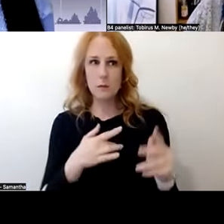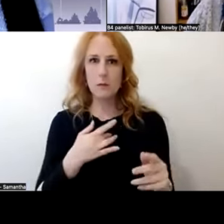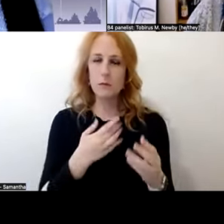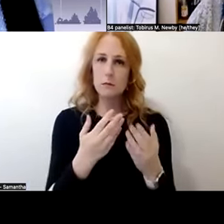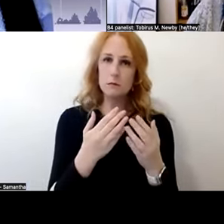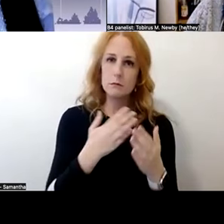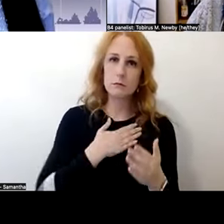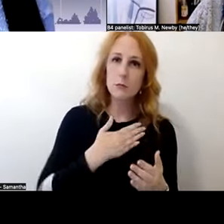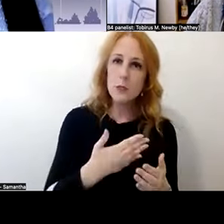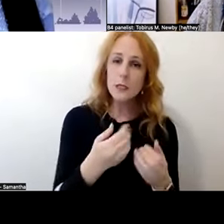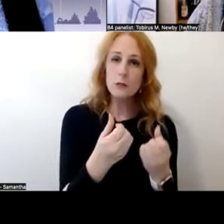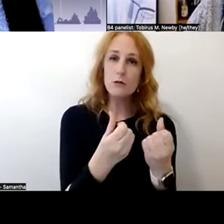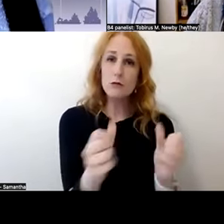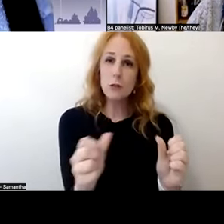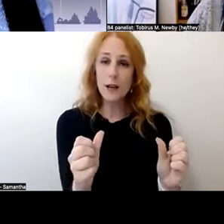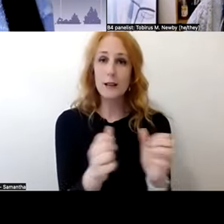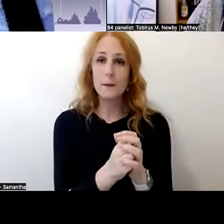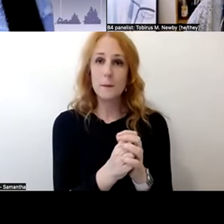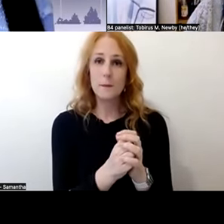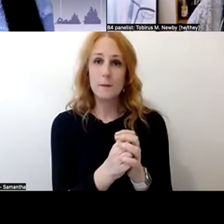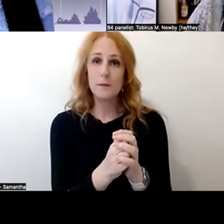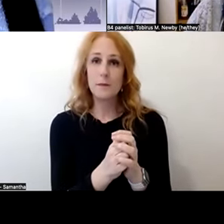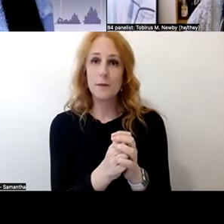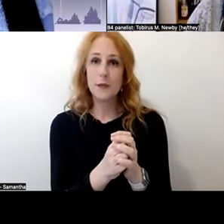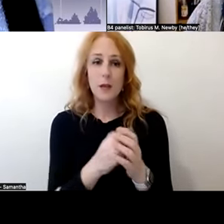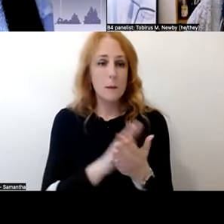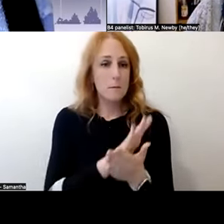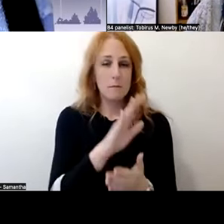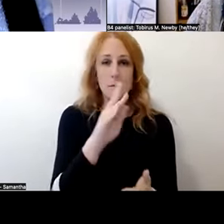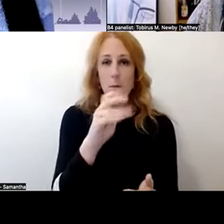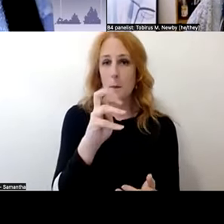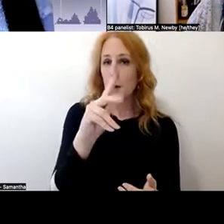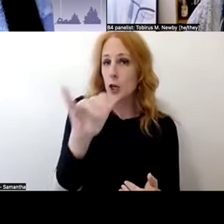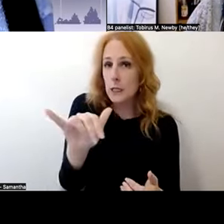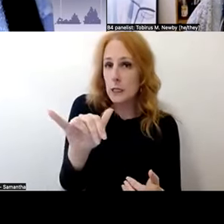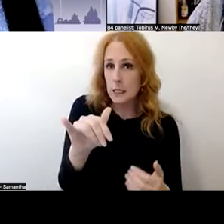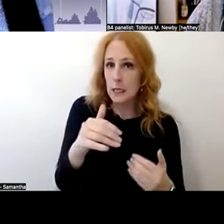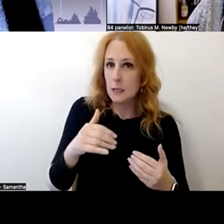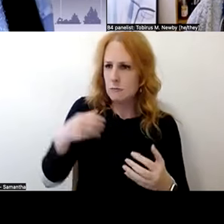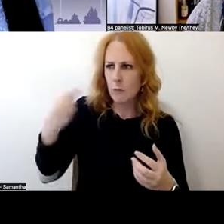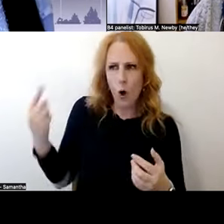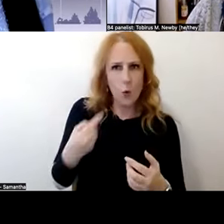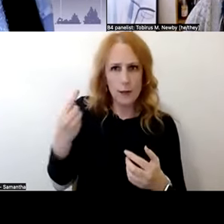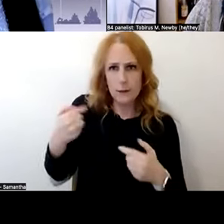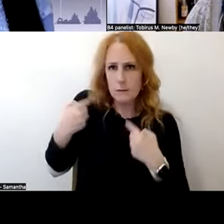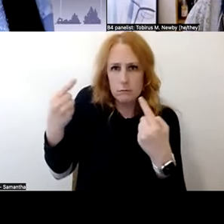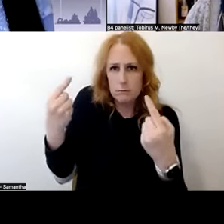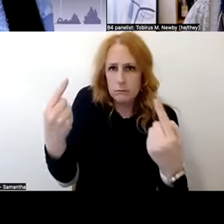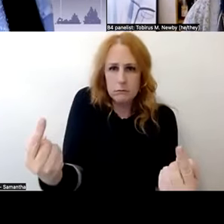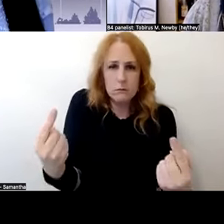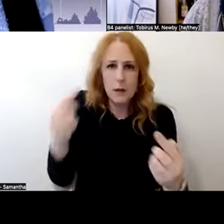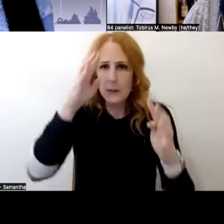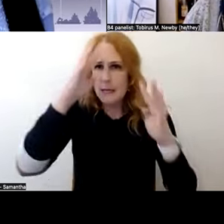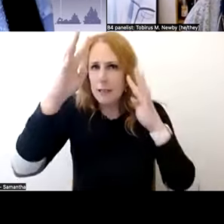Berkeley has a legacy of experimentation, and I want to highlight certainly the role that students and faculty play in that, but